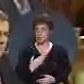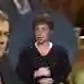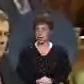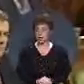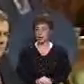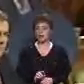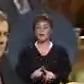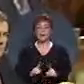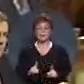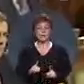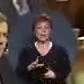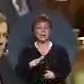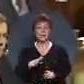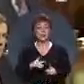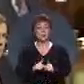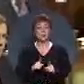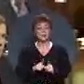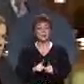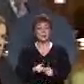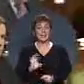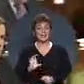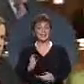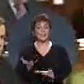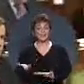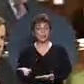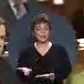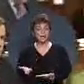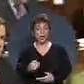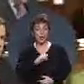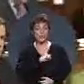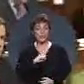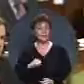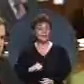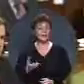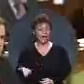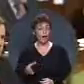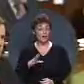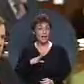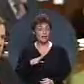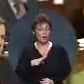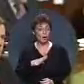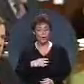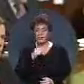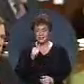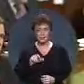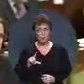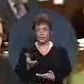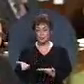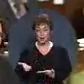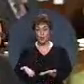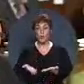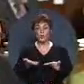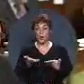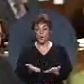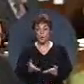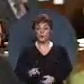the other House, Conservative senators, not Liberal senators, have proposed 42 amendments of their